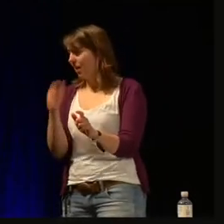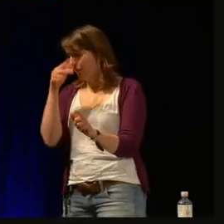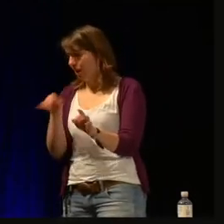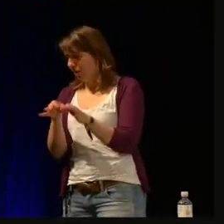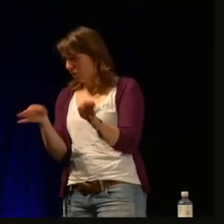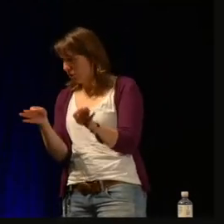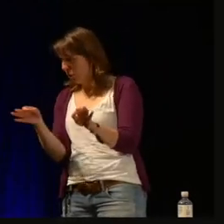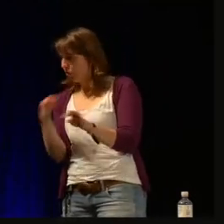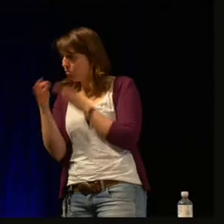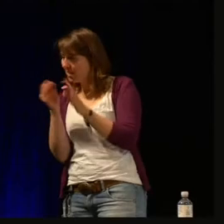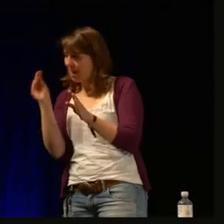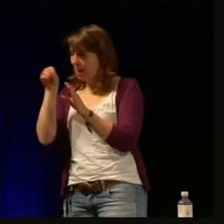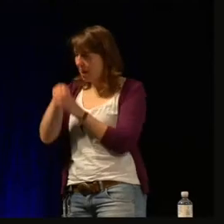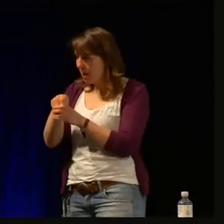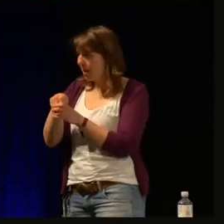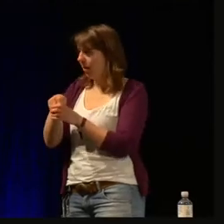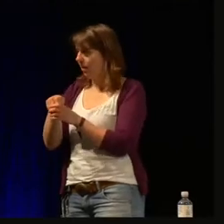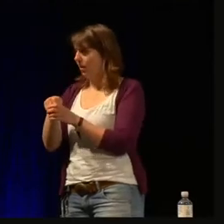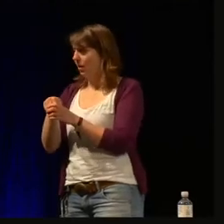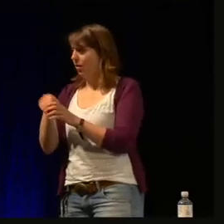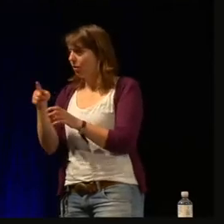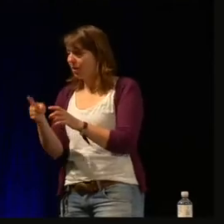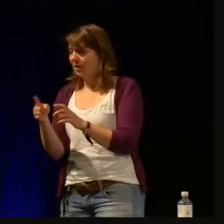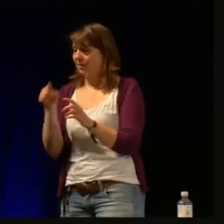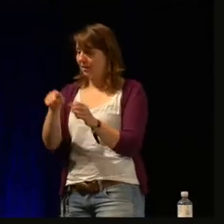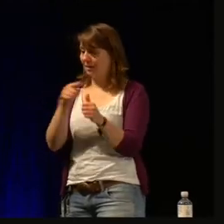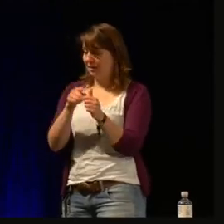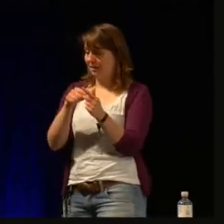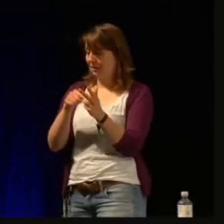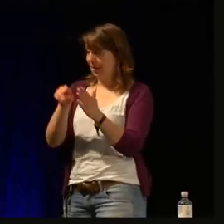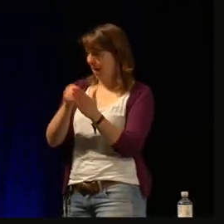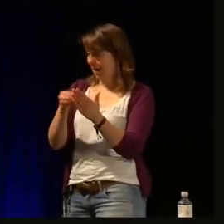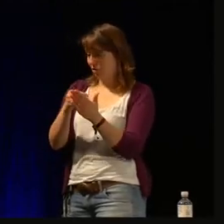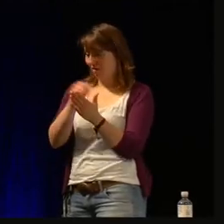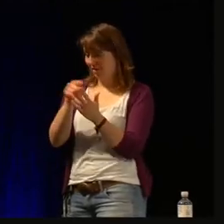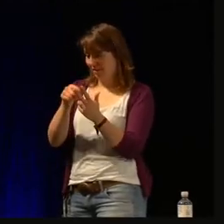further conclusions, then I can feed this